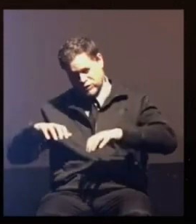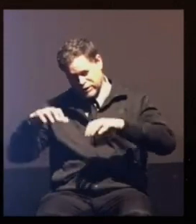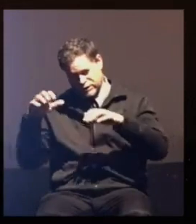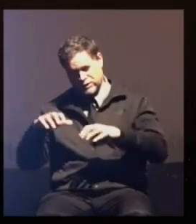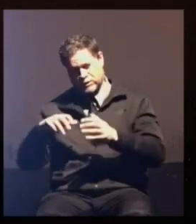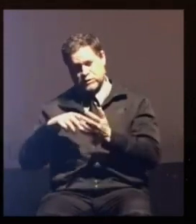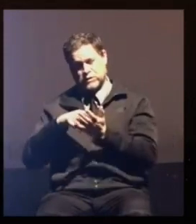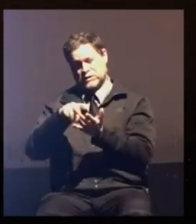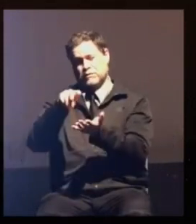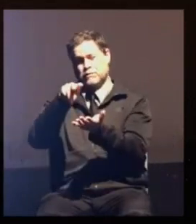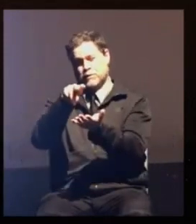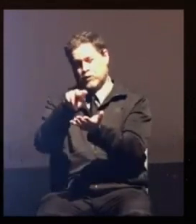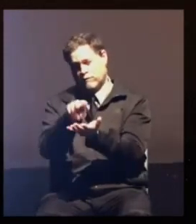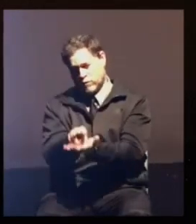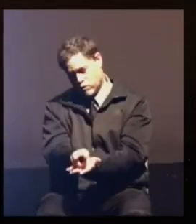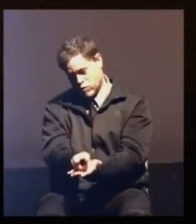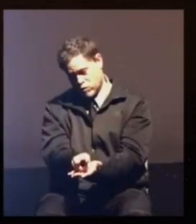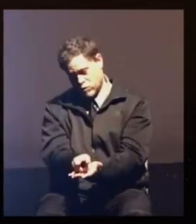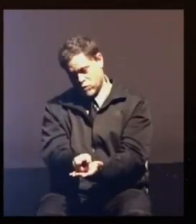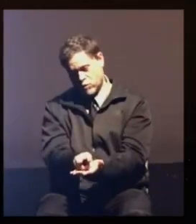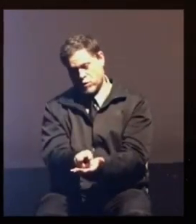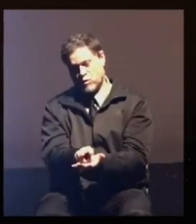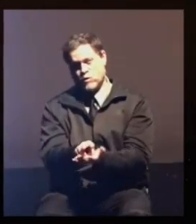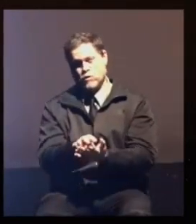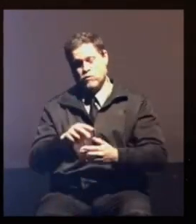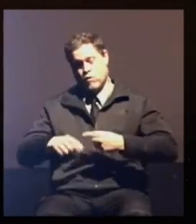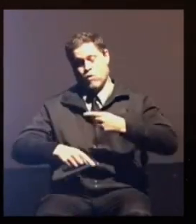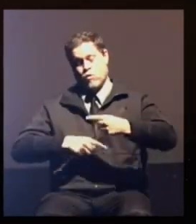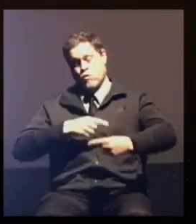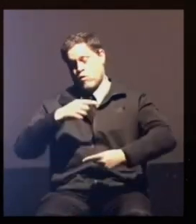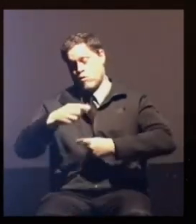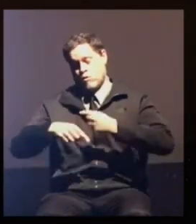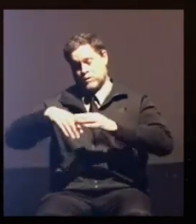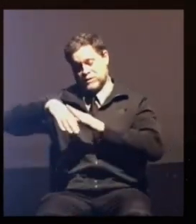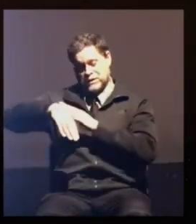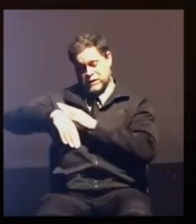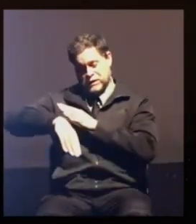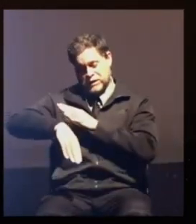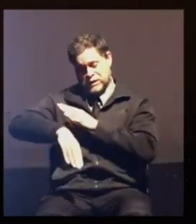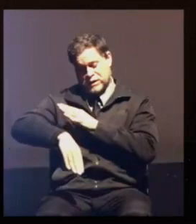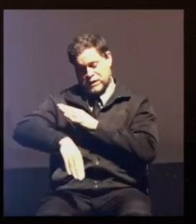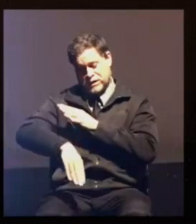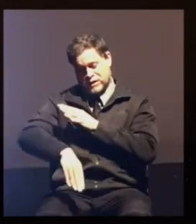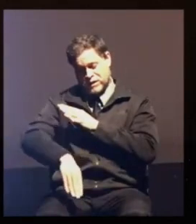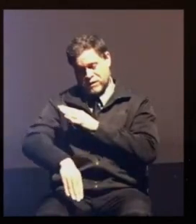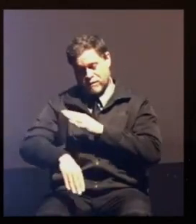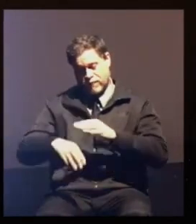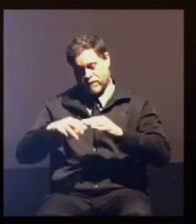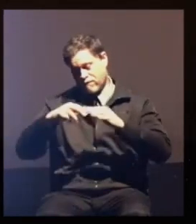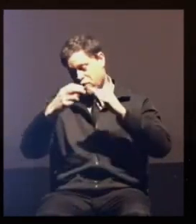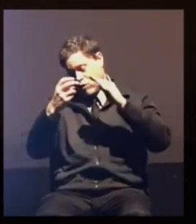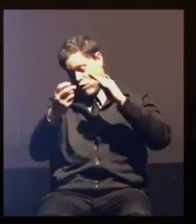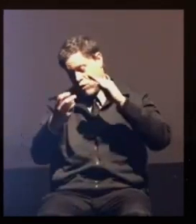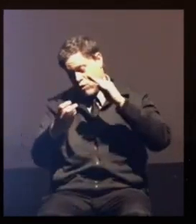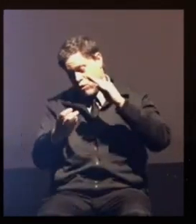You slip and you fall. Rolling down a steep slope, you fall off a ridge